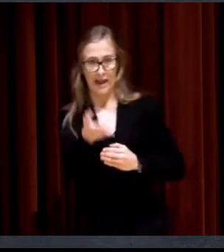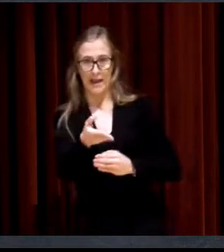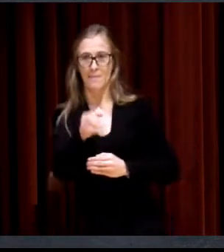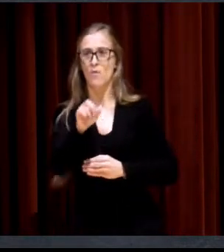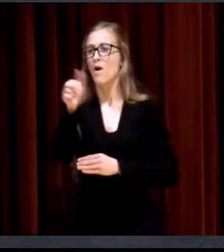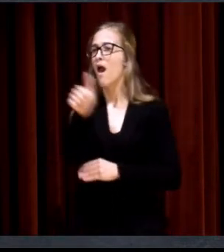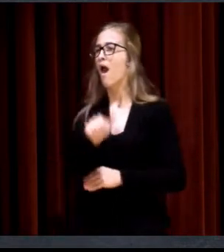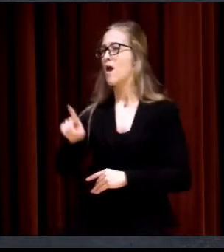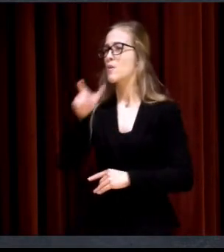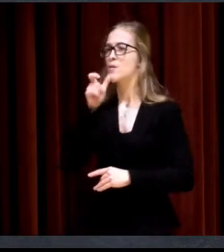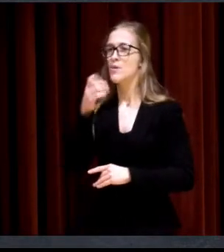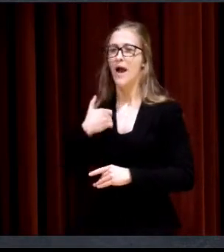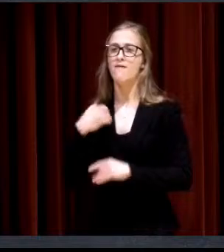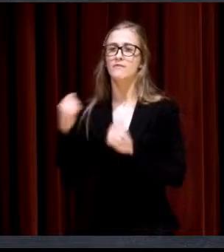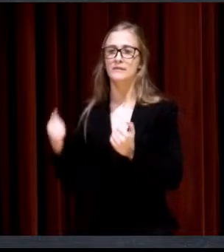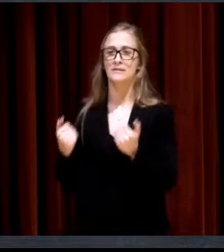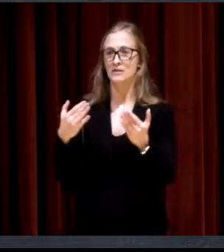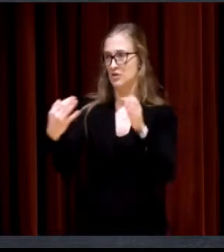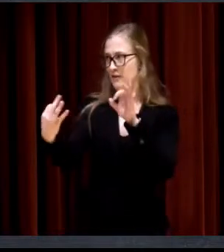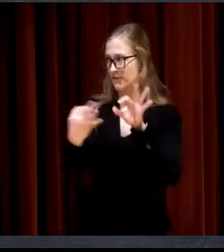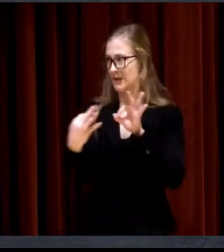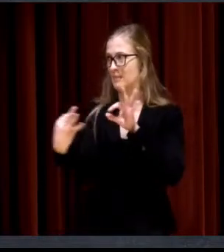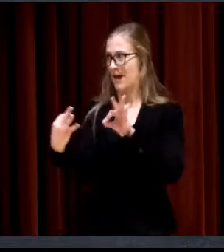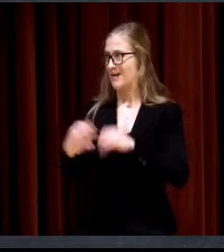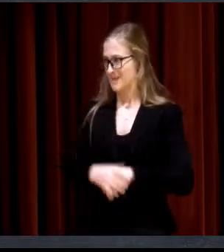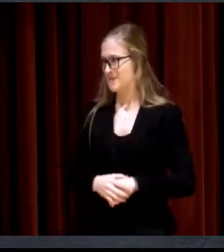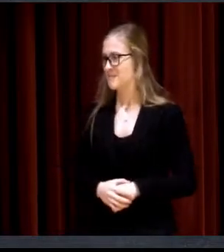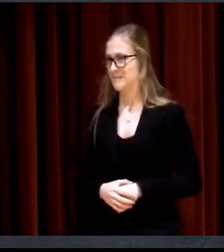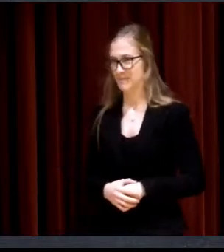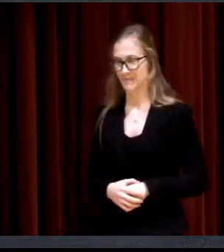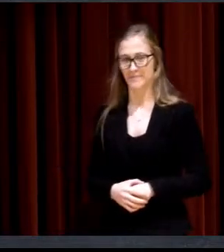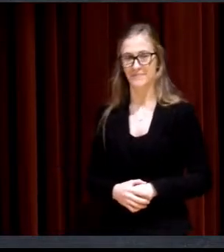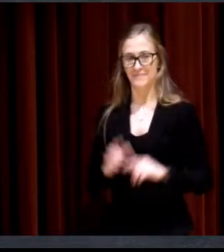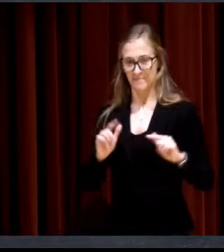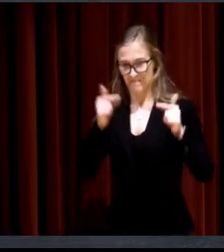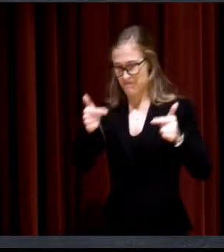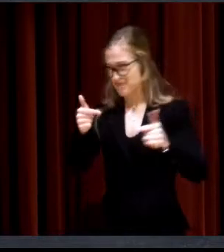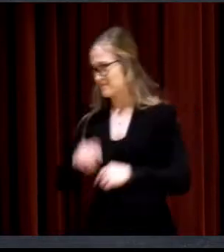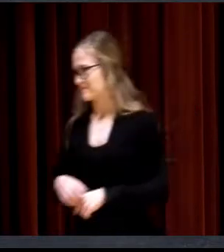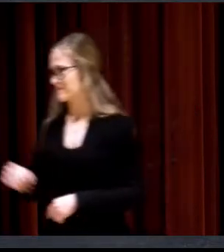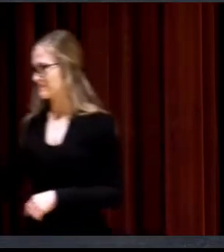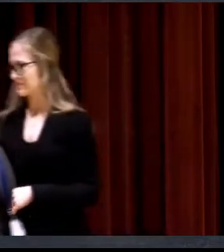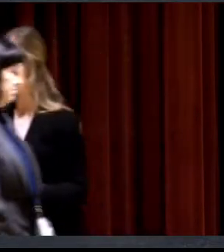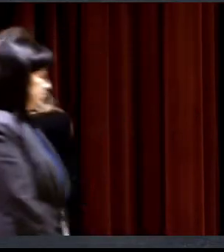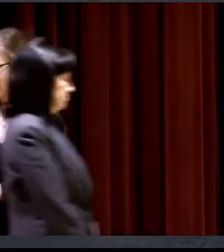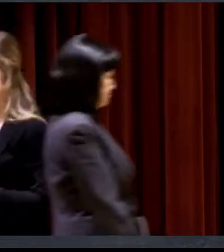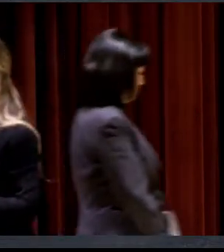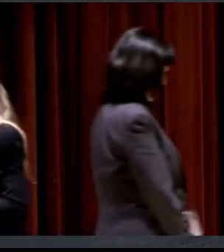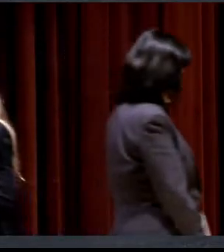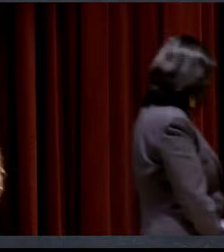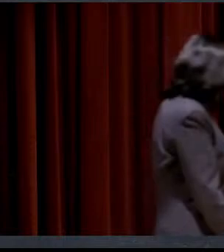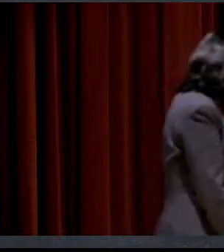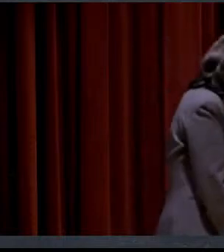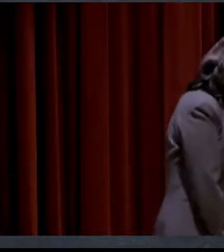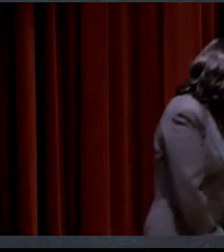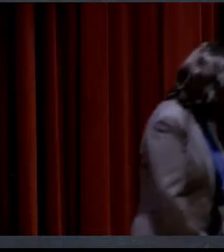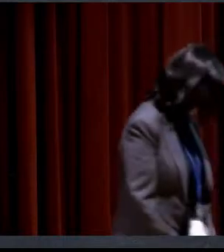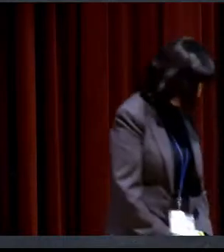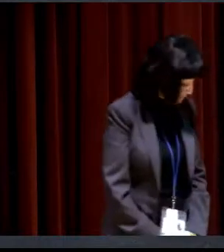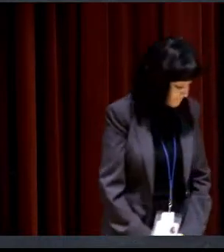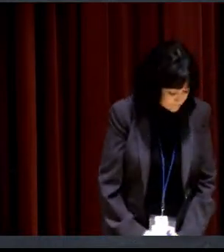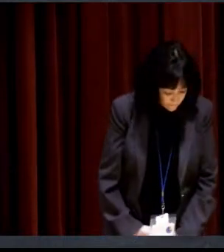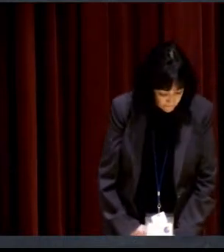who has any suggestions, we'll take those down as well. So Governor, the mic is yours. Thank you very much, Jim. So we have people in the